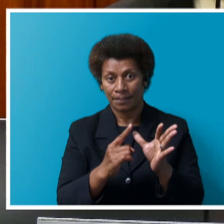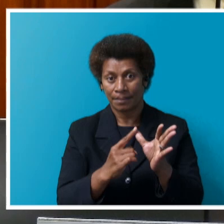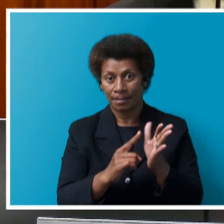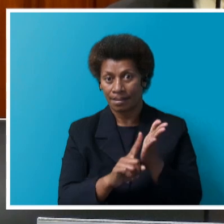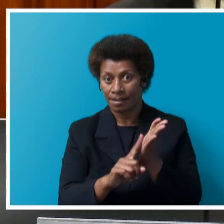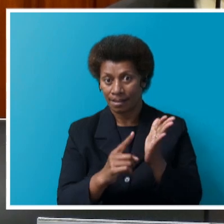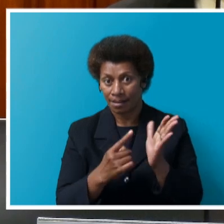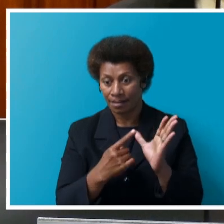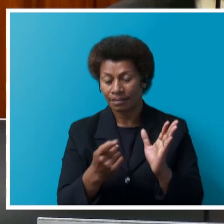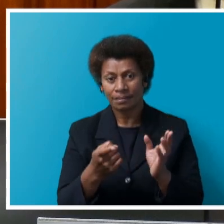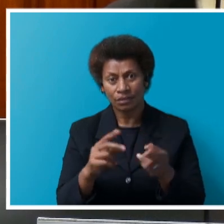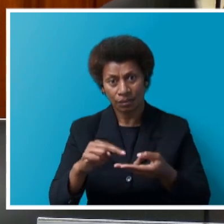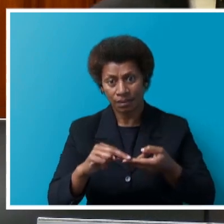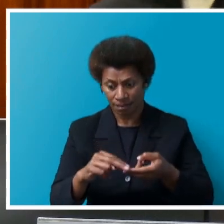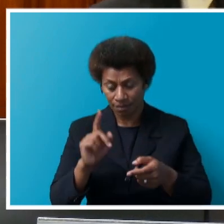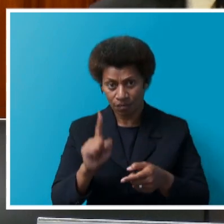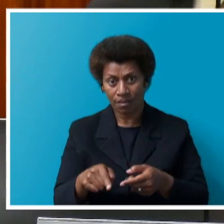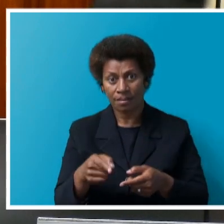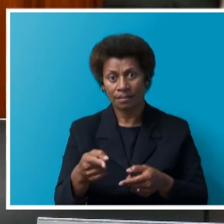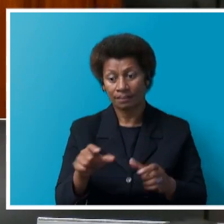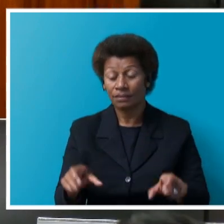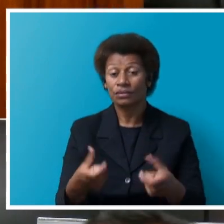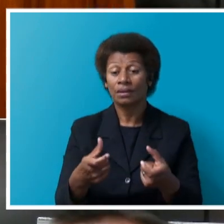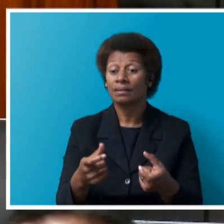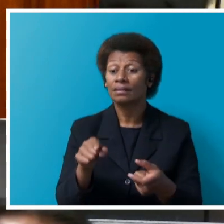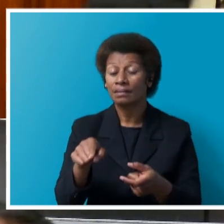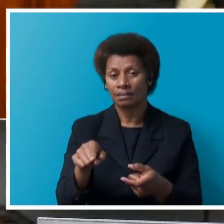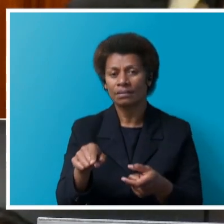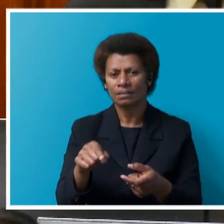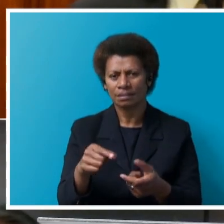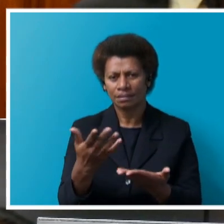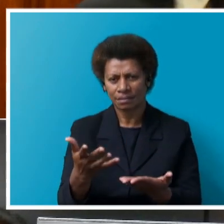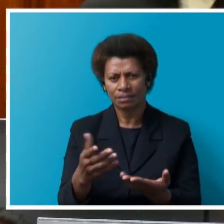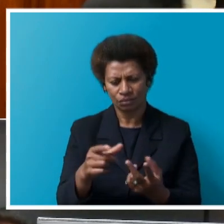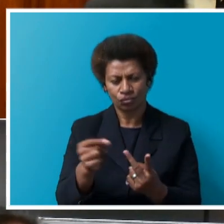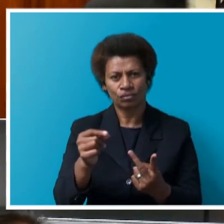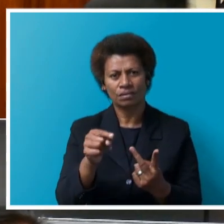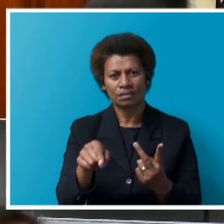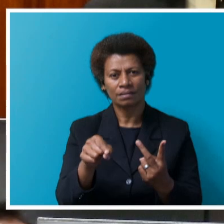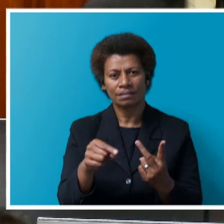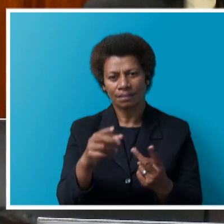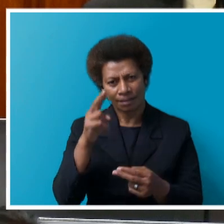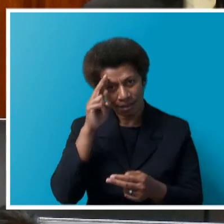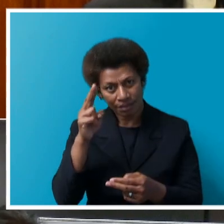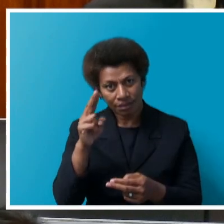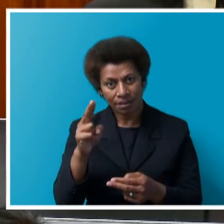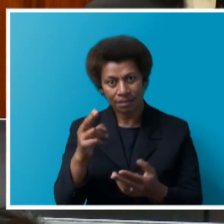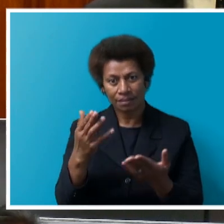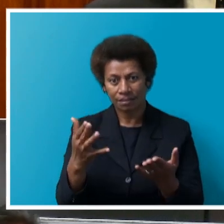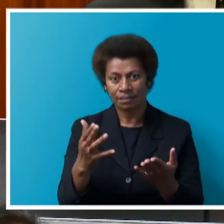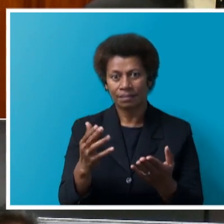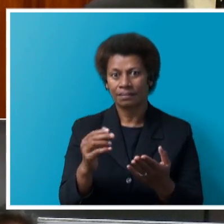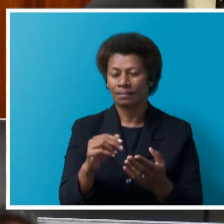floor, this is the pathway, and I'm challenging them to take that path. This approach ensures national interest takes precedence over political